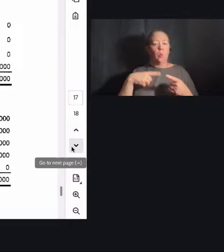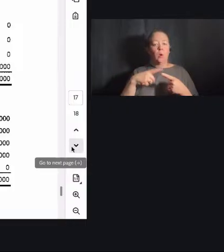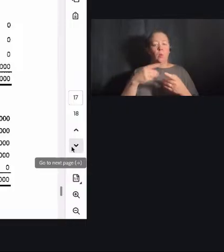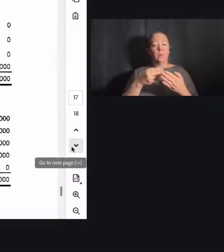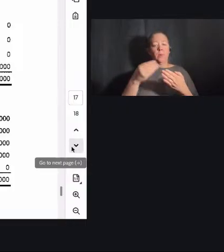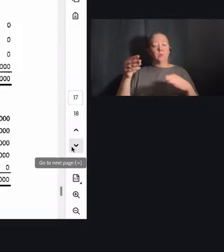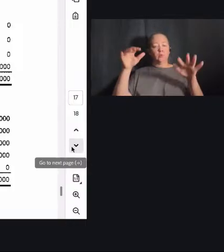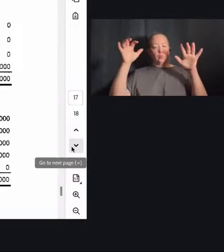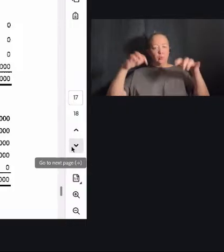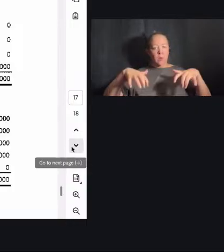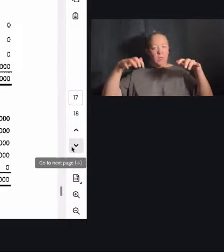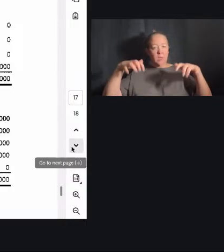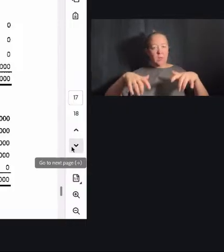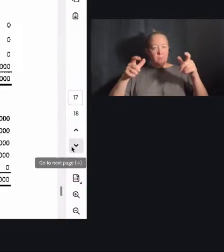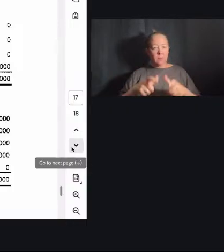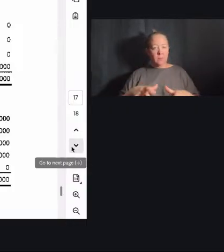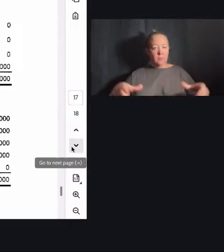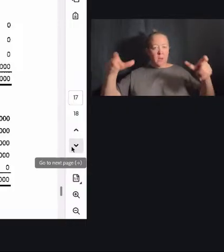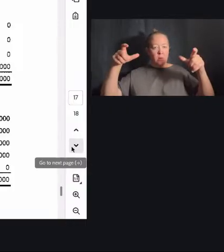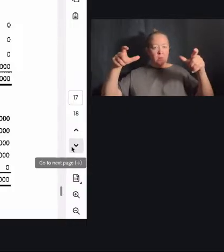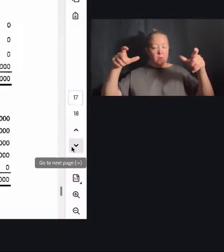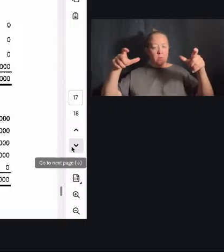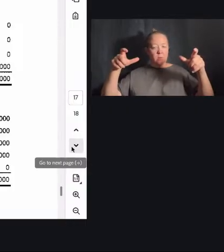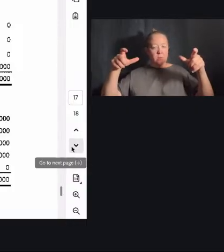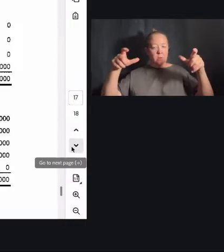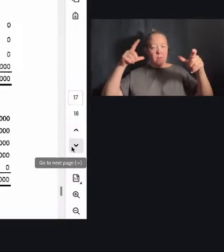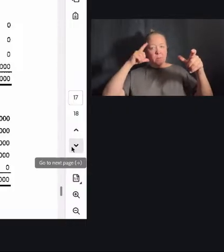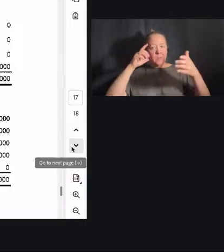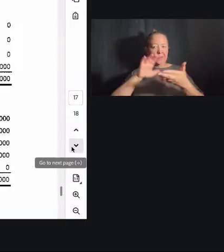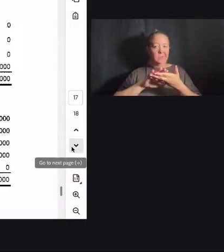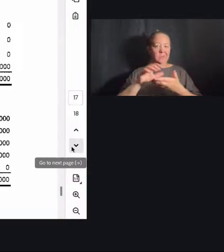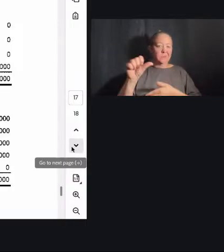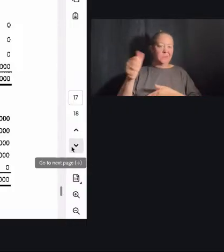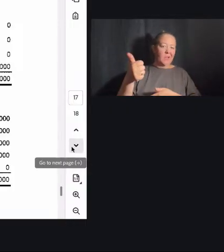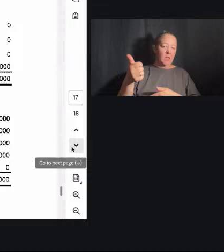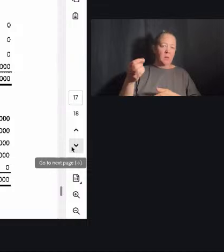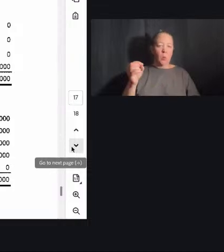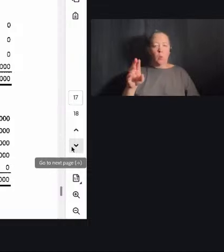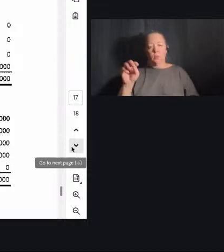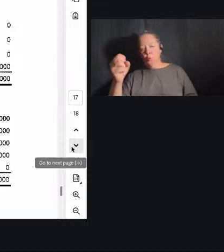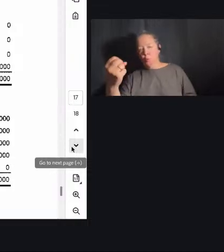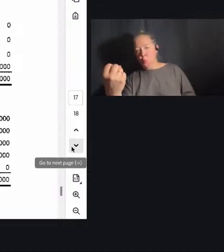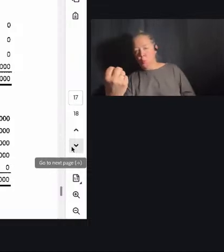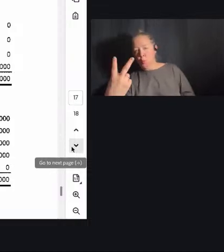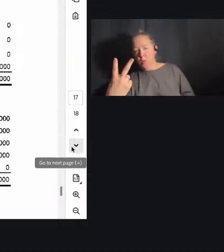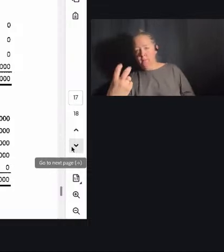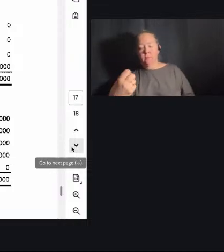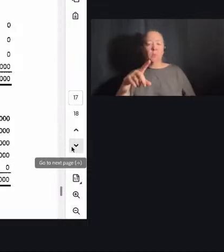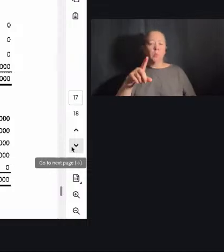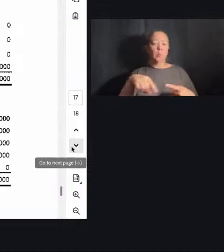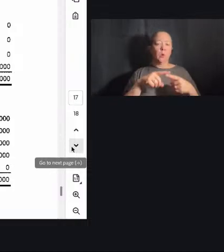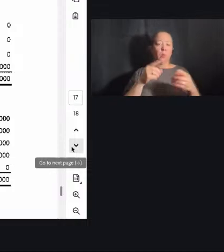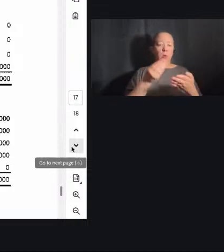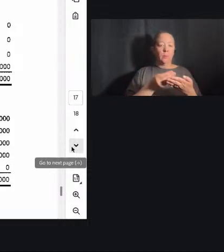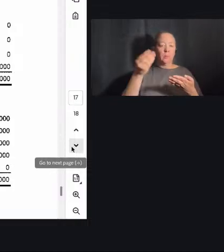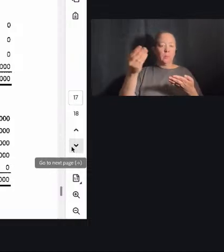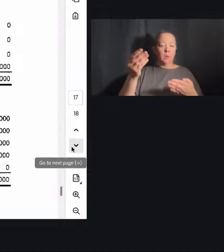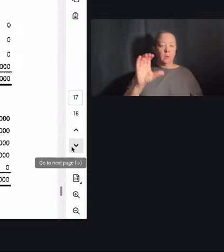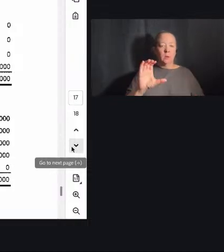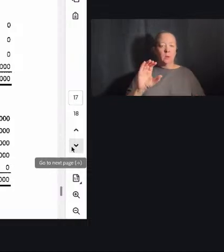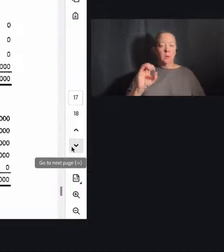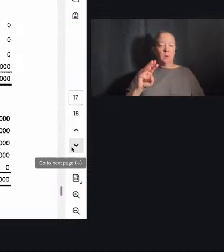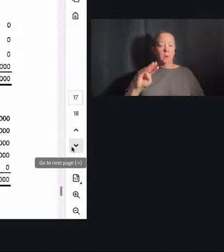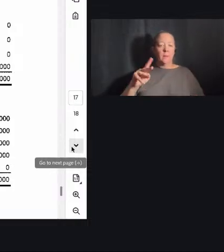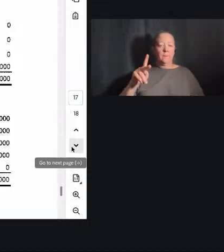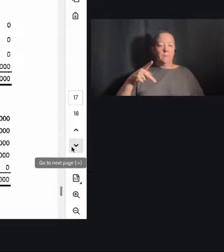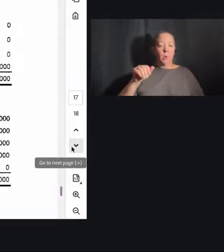purchase I believe it's like 10 or 12. When we purchase the composters, there's a minimum too that